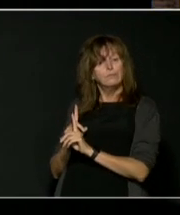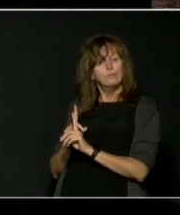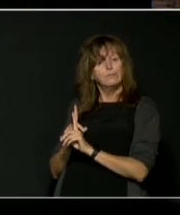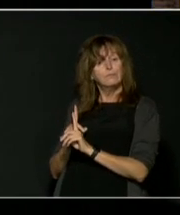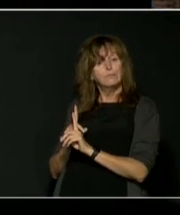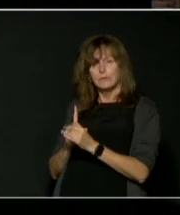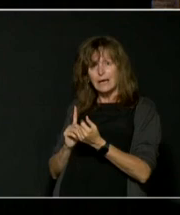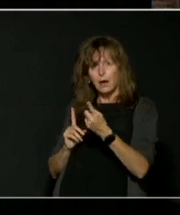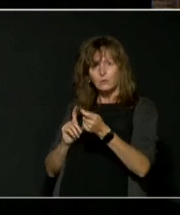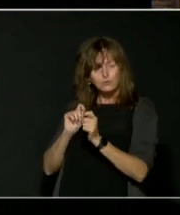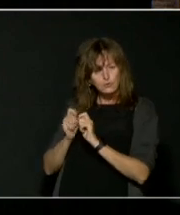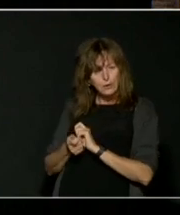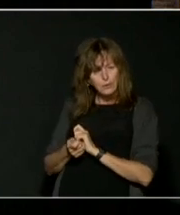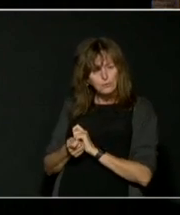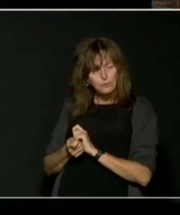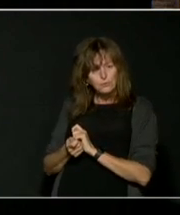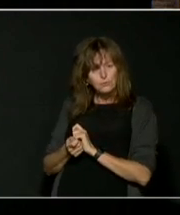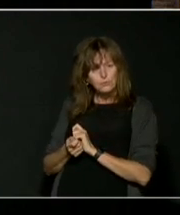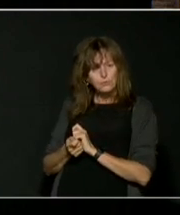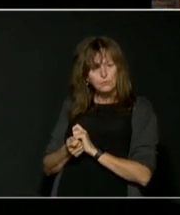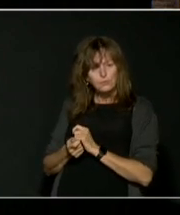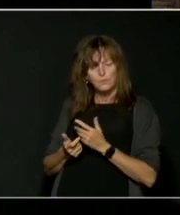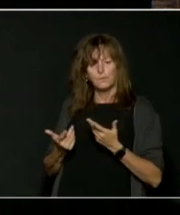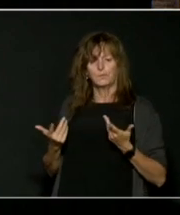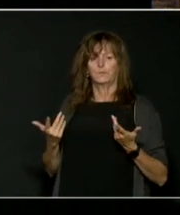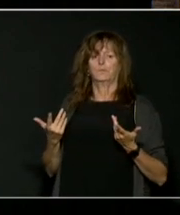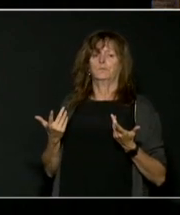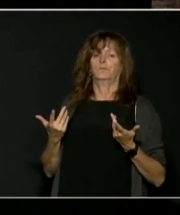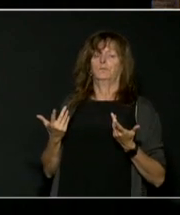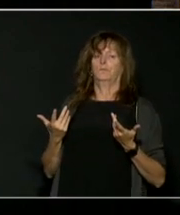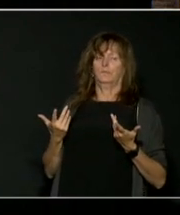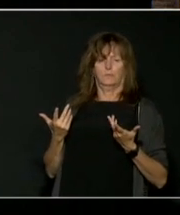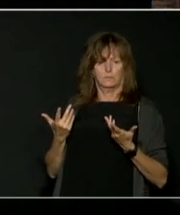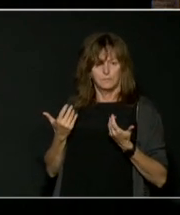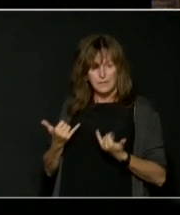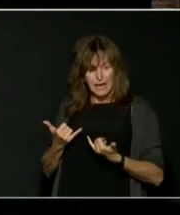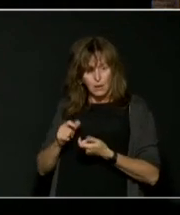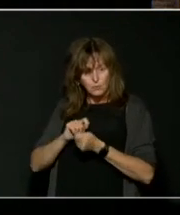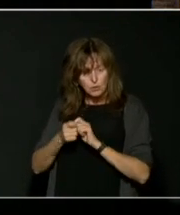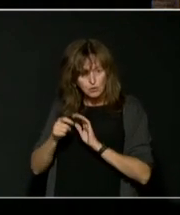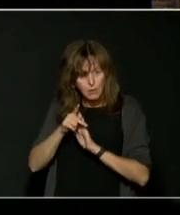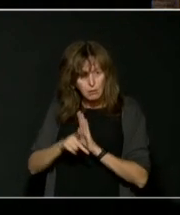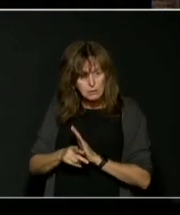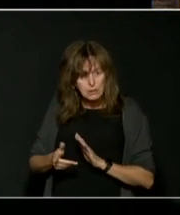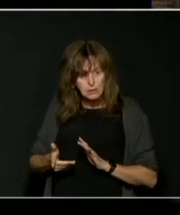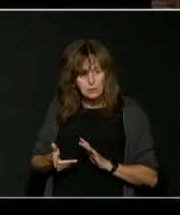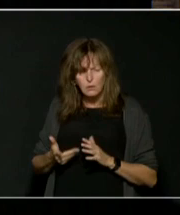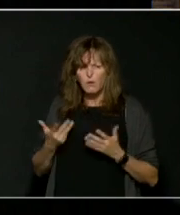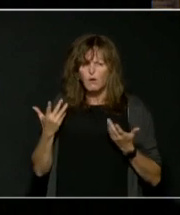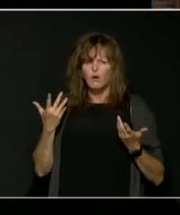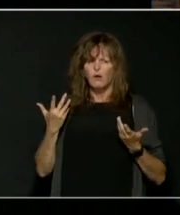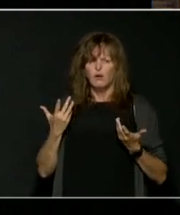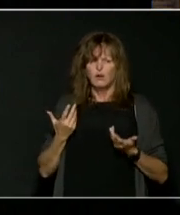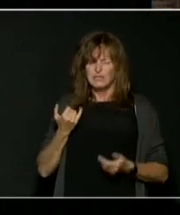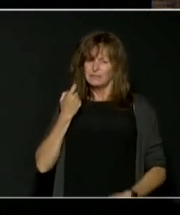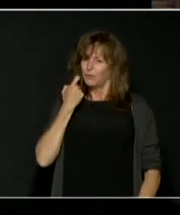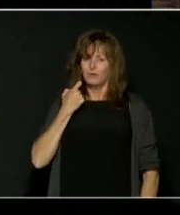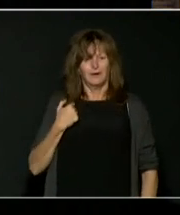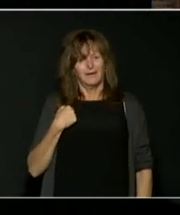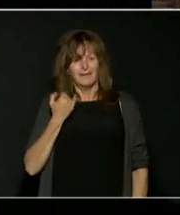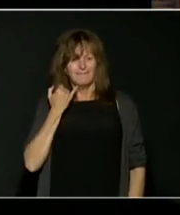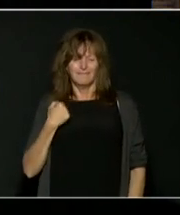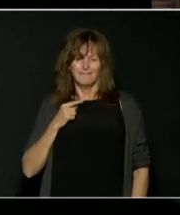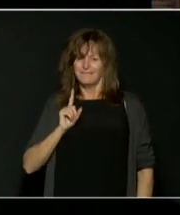is that as of right now? So people who are, let's say, almost at the front of the line, they don't have symptoms, low